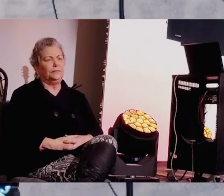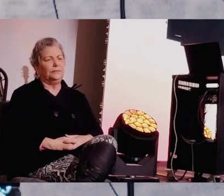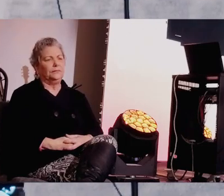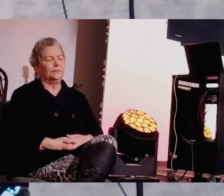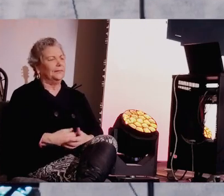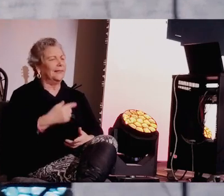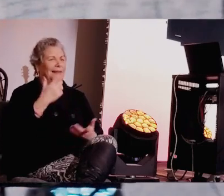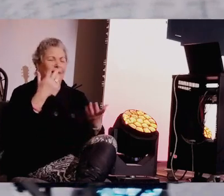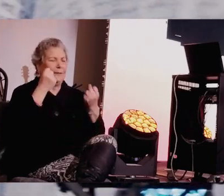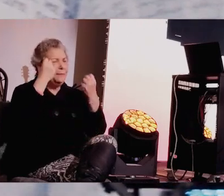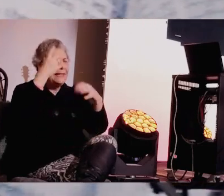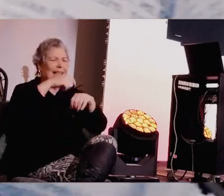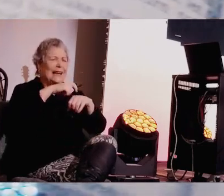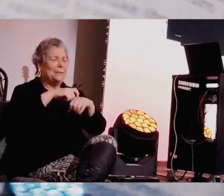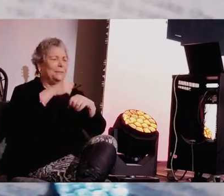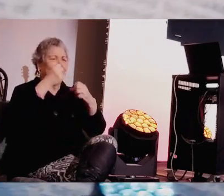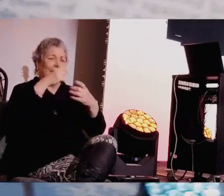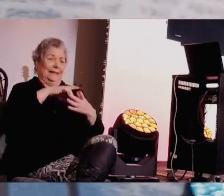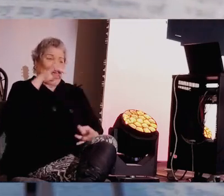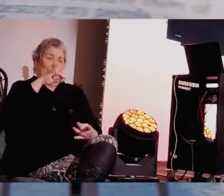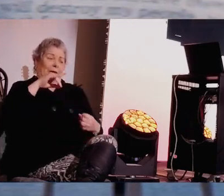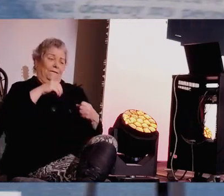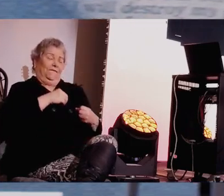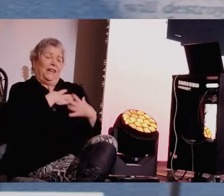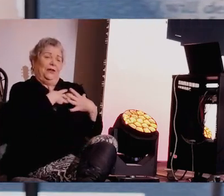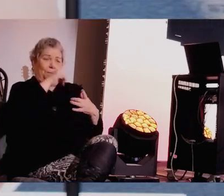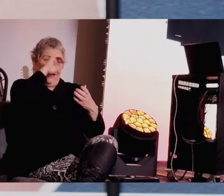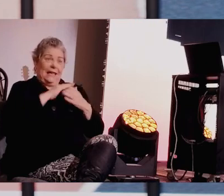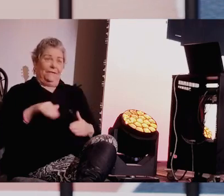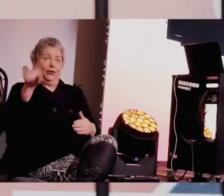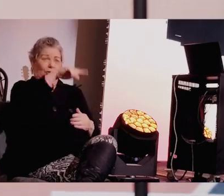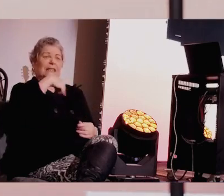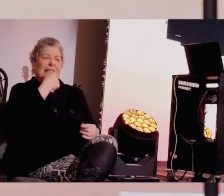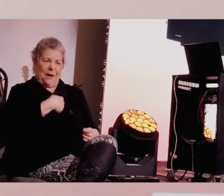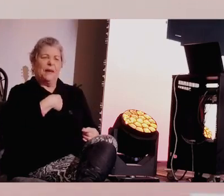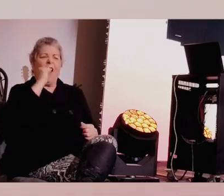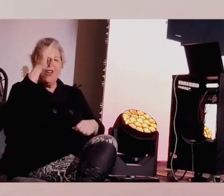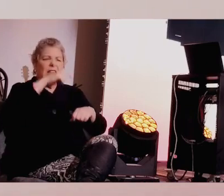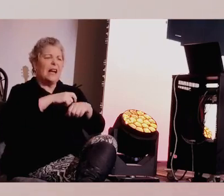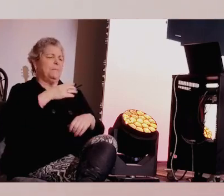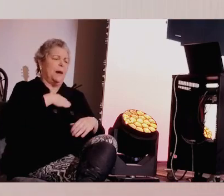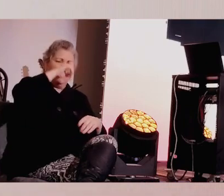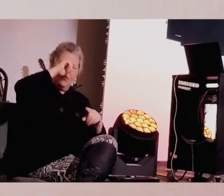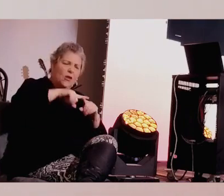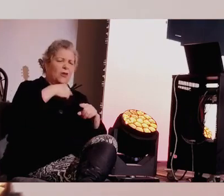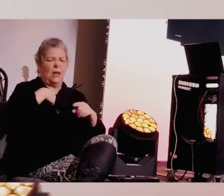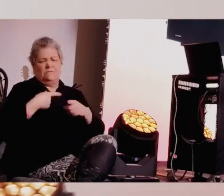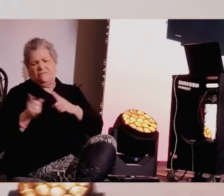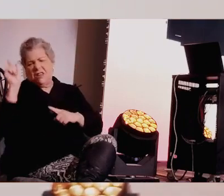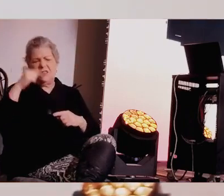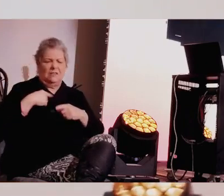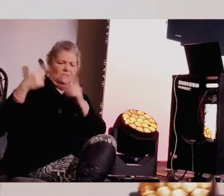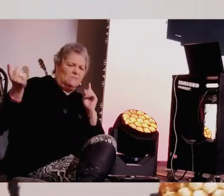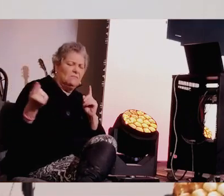I can't tell you how many times spirit-filled believers tell me all these things, and I'm like, okay, well, they come to me, my brother, I'm offended with my brother. Okay, have you walked